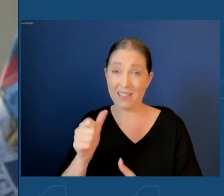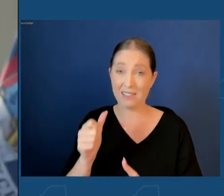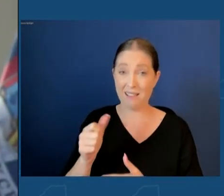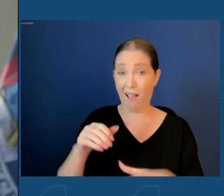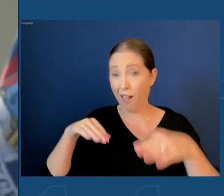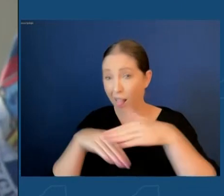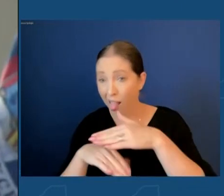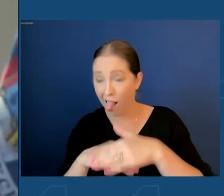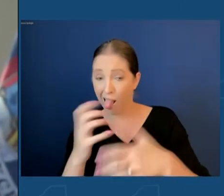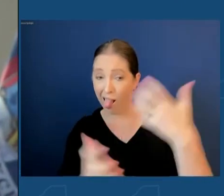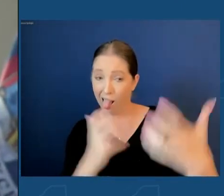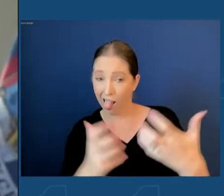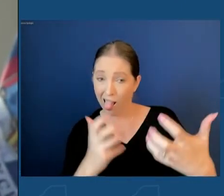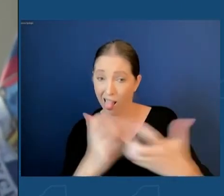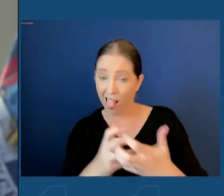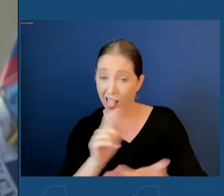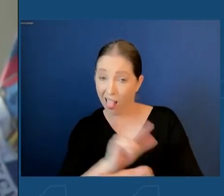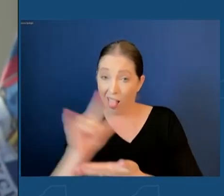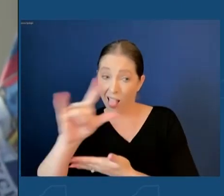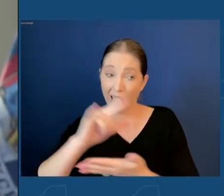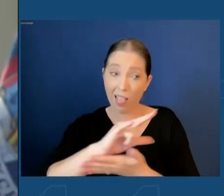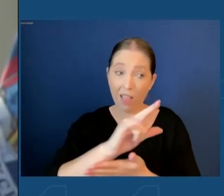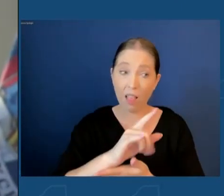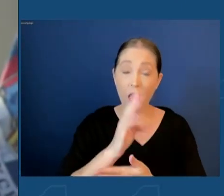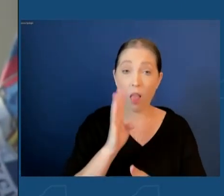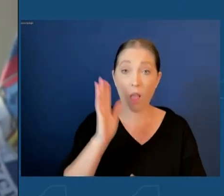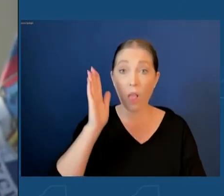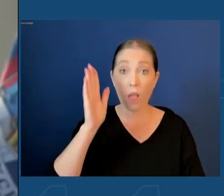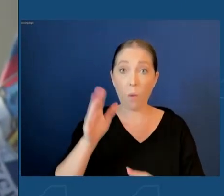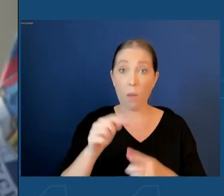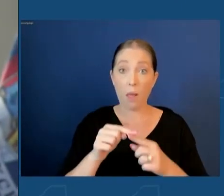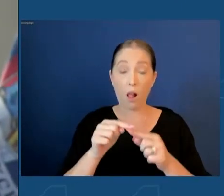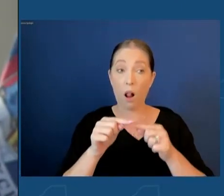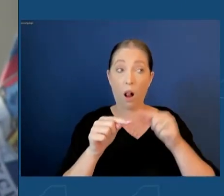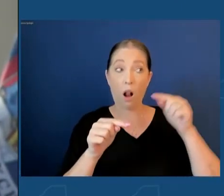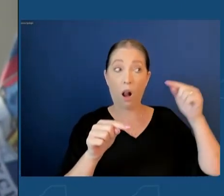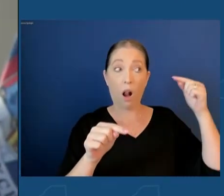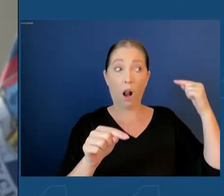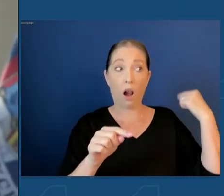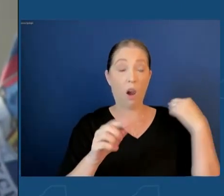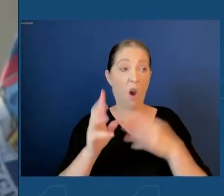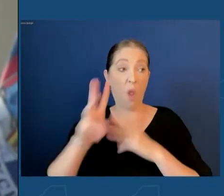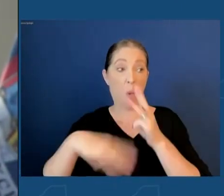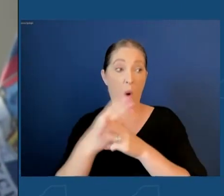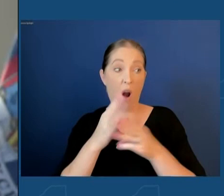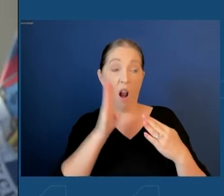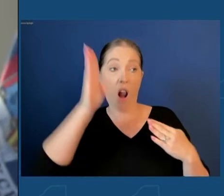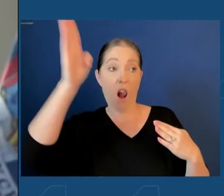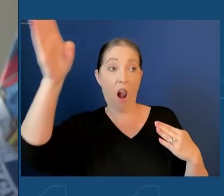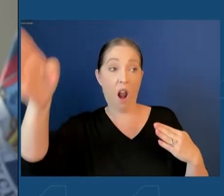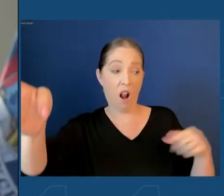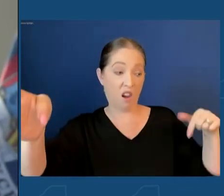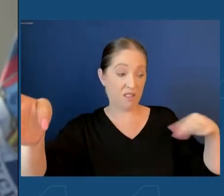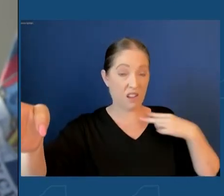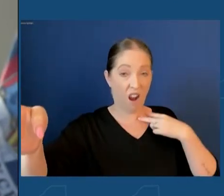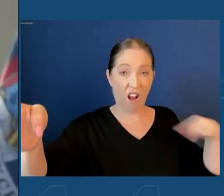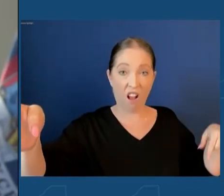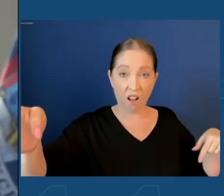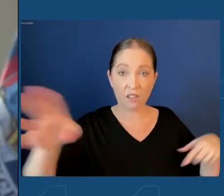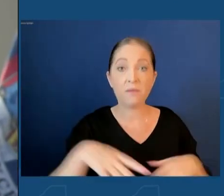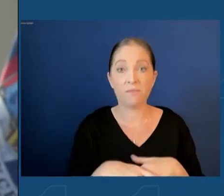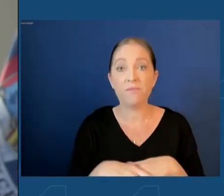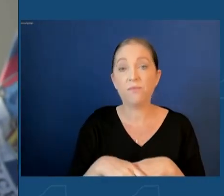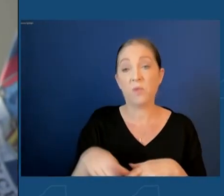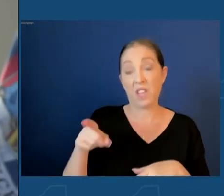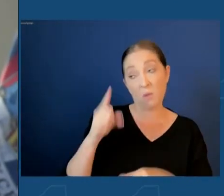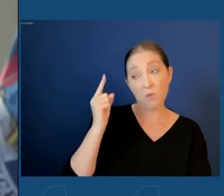traffic would eventually be left behind. He was right about that. He had a vision that we're still building upon today. And